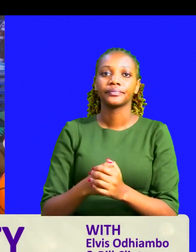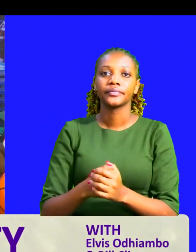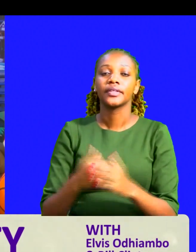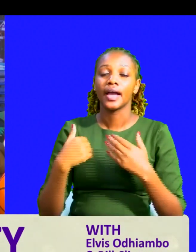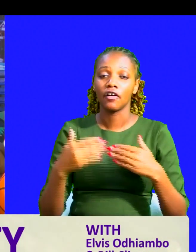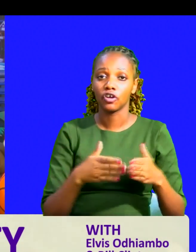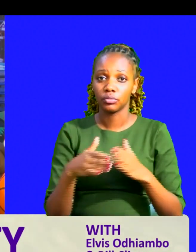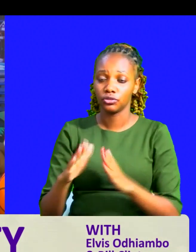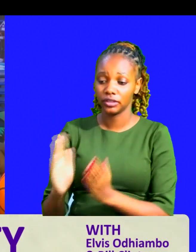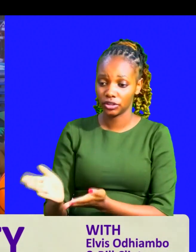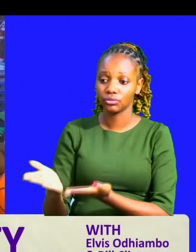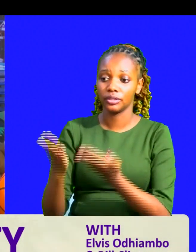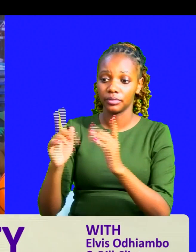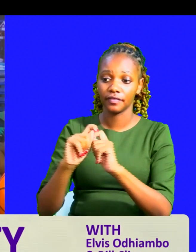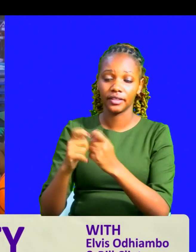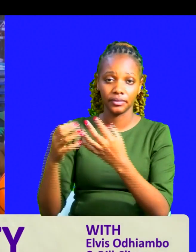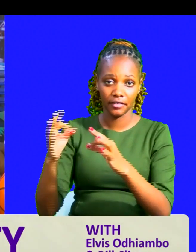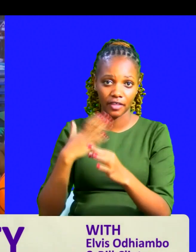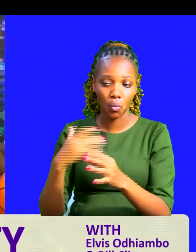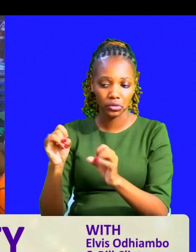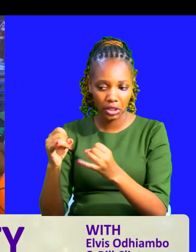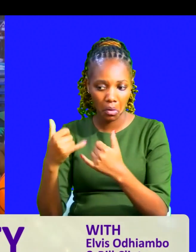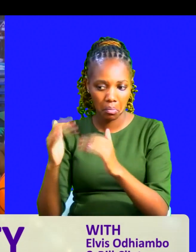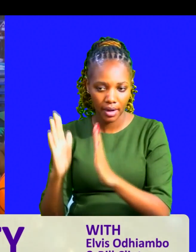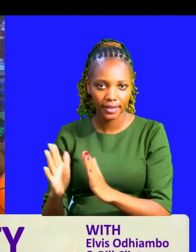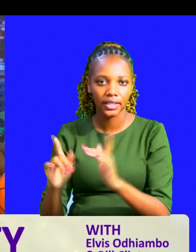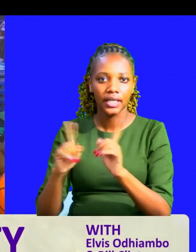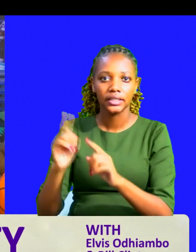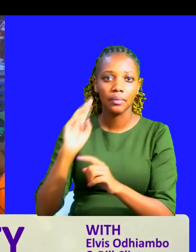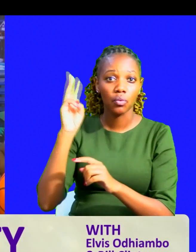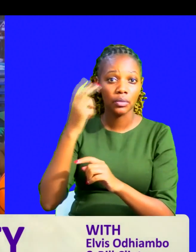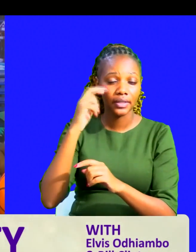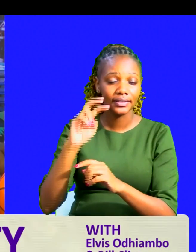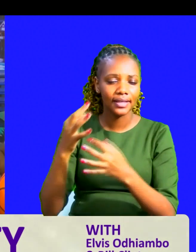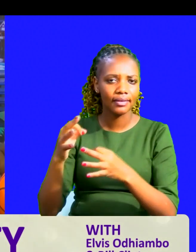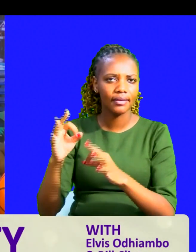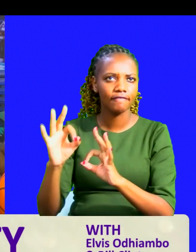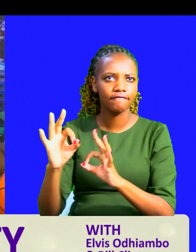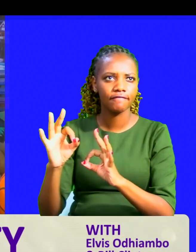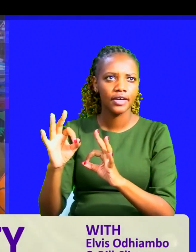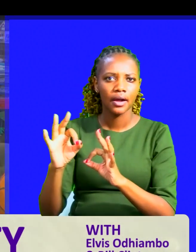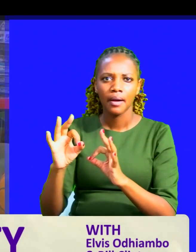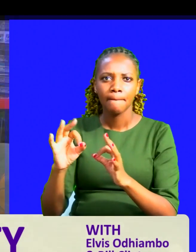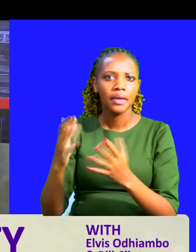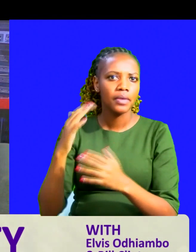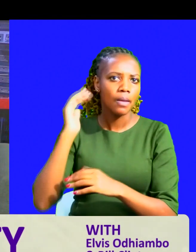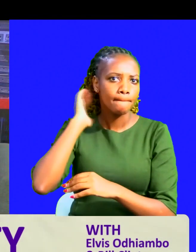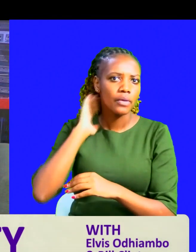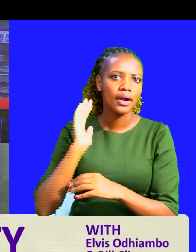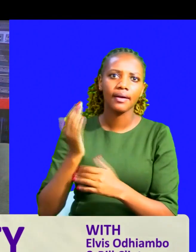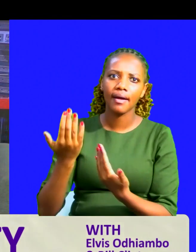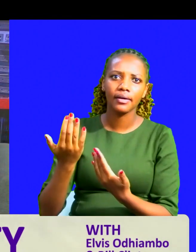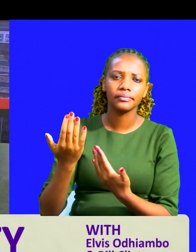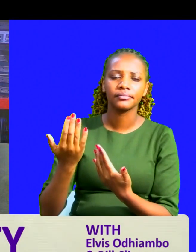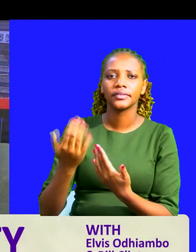to reinforce the team should they want to reinforce the team. And also you're going to see if the the likes of Muranga Seals, the likes of Shabana FC